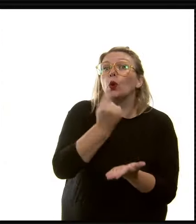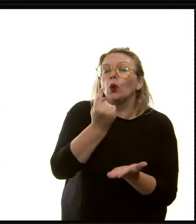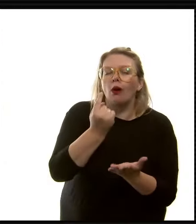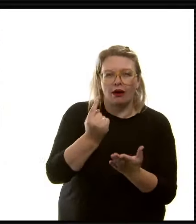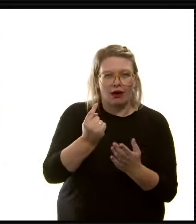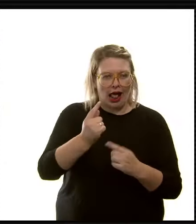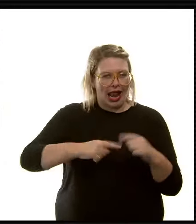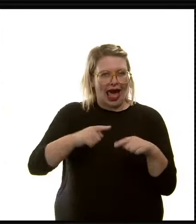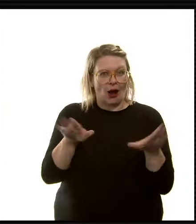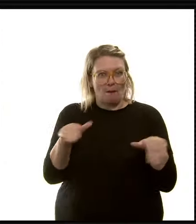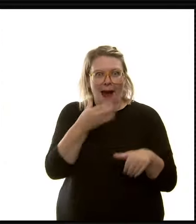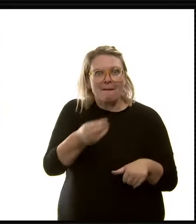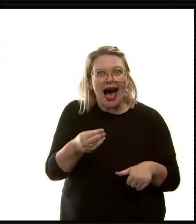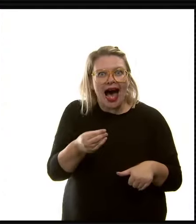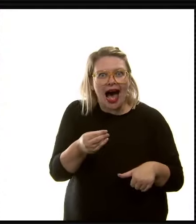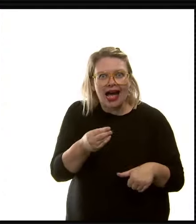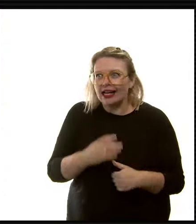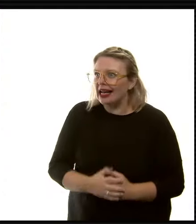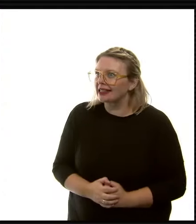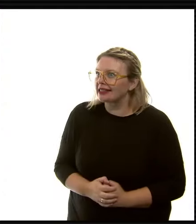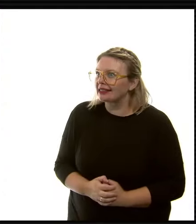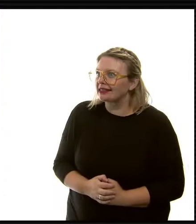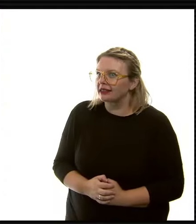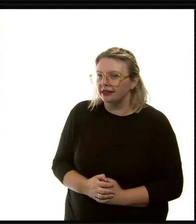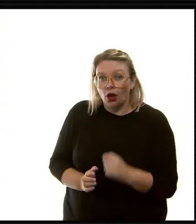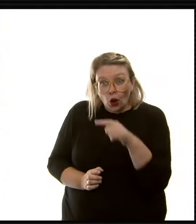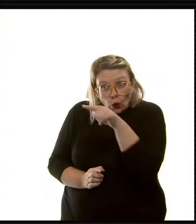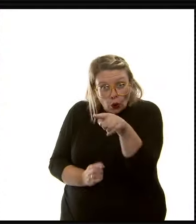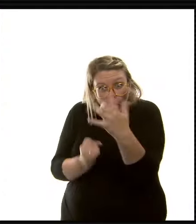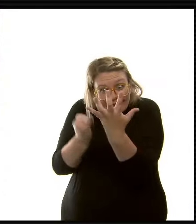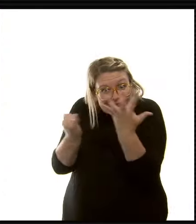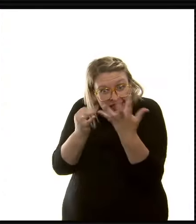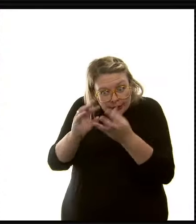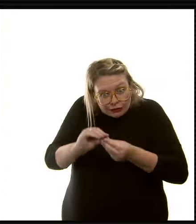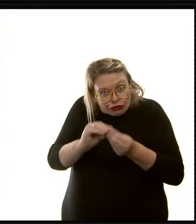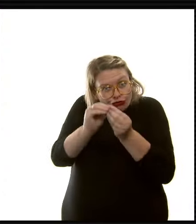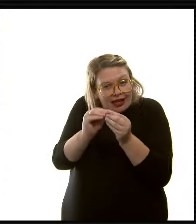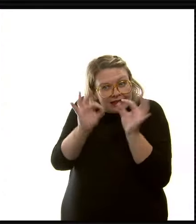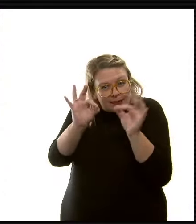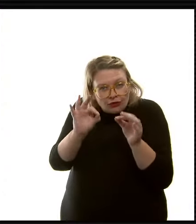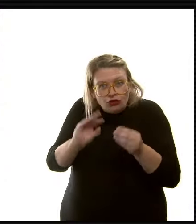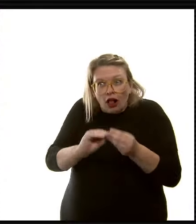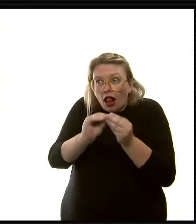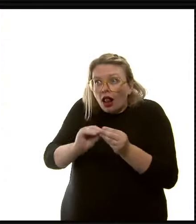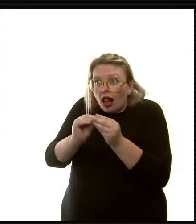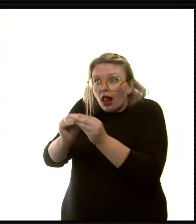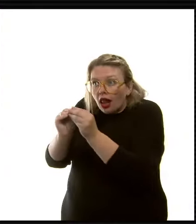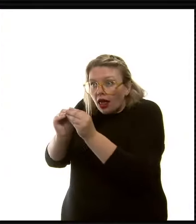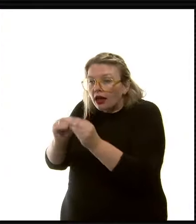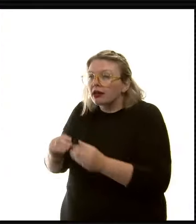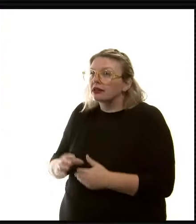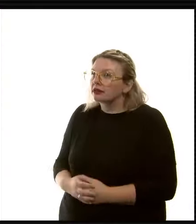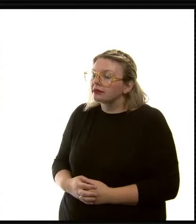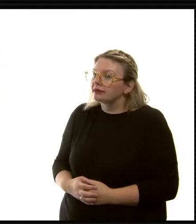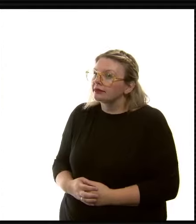Batman. You've been busy behind the scenes building what LEGO play means to you.